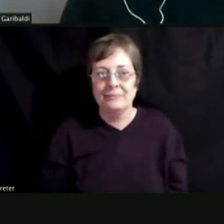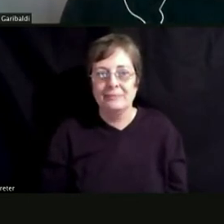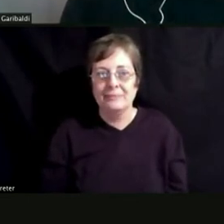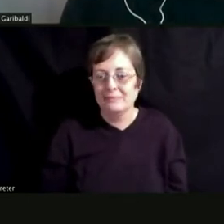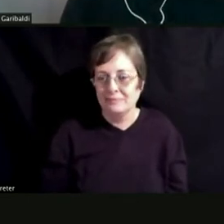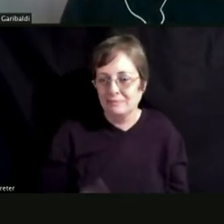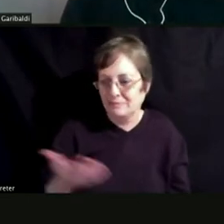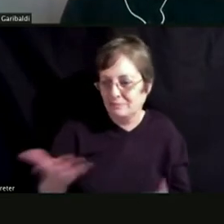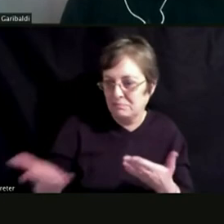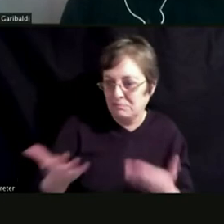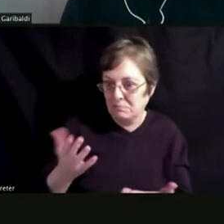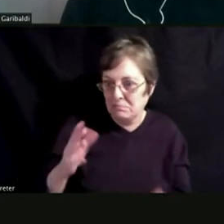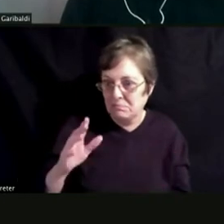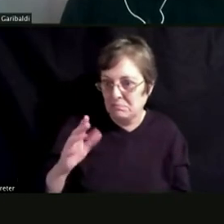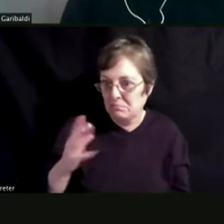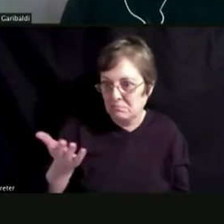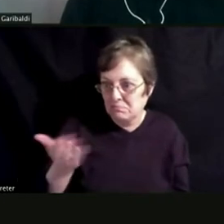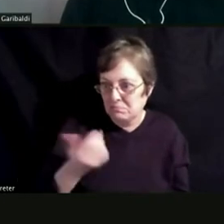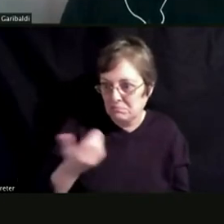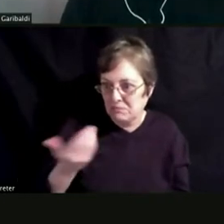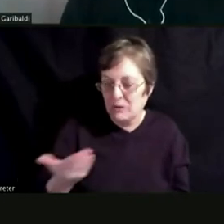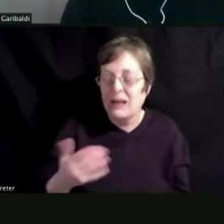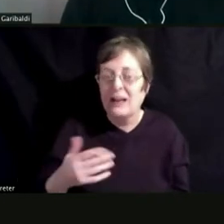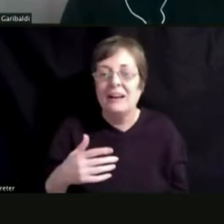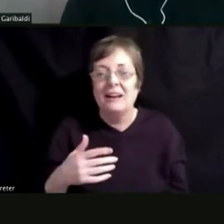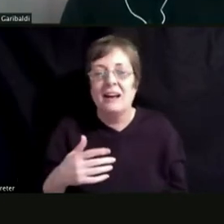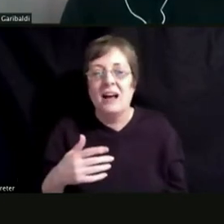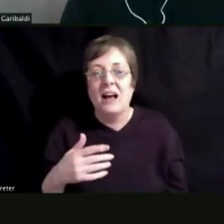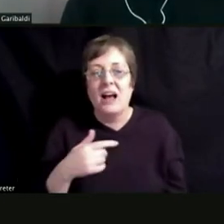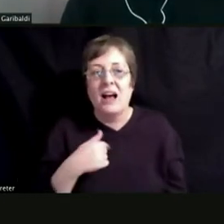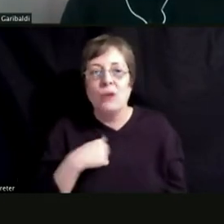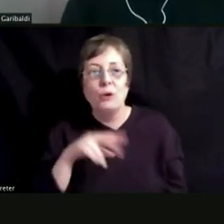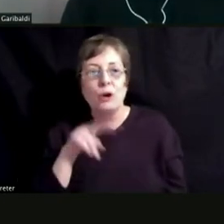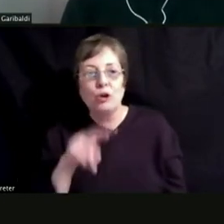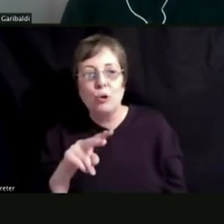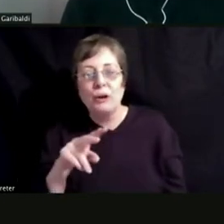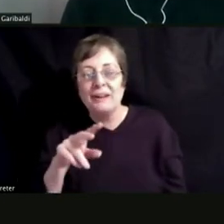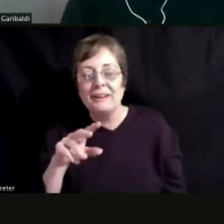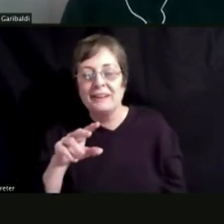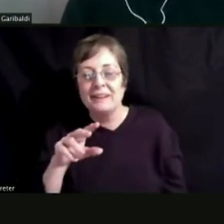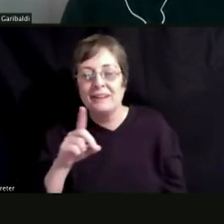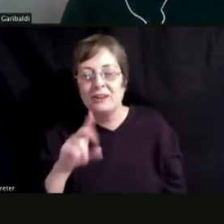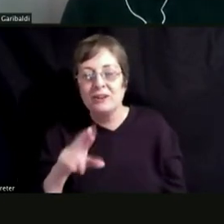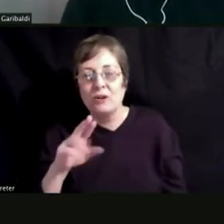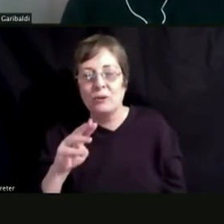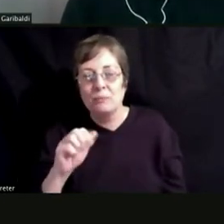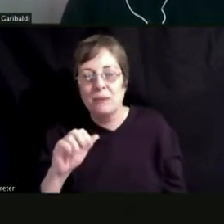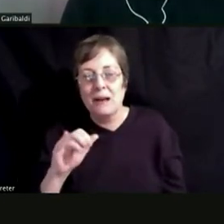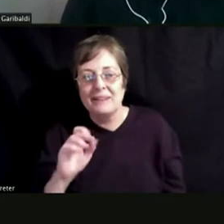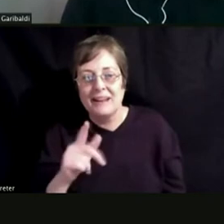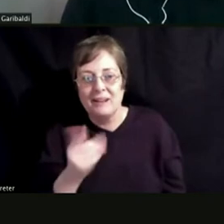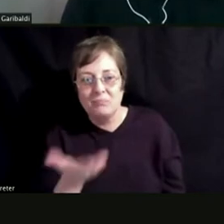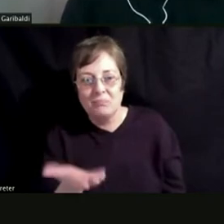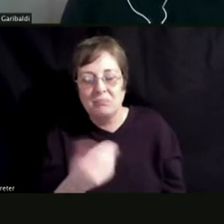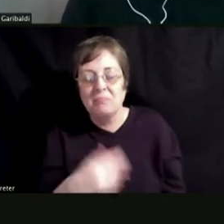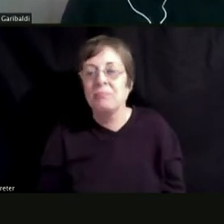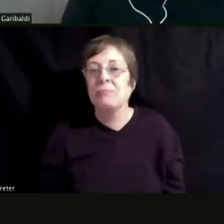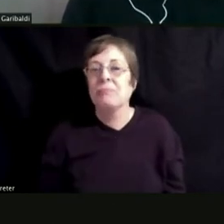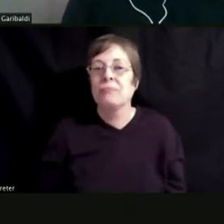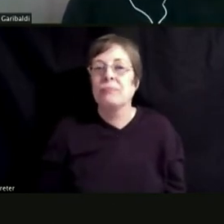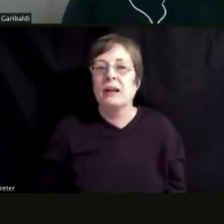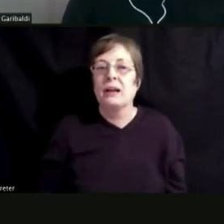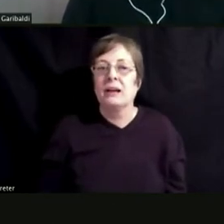Thank you. Go ahead. Oh, no. Next question. I was looking at Dr. Maisel. Okay. So this question